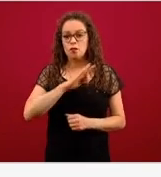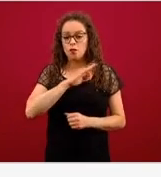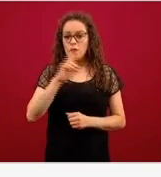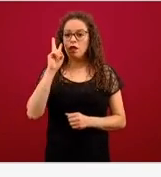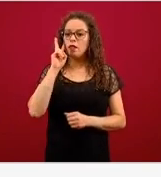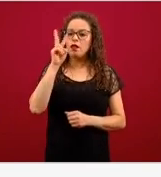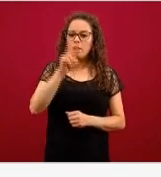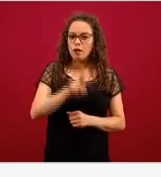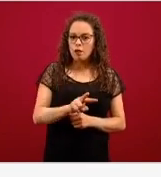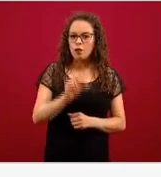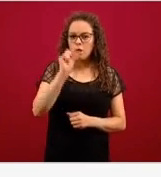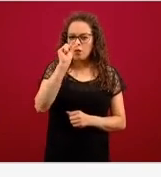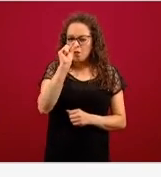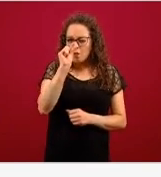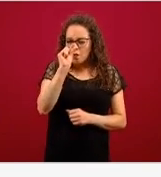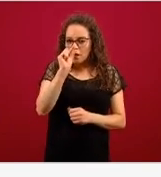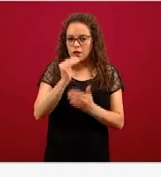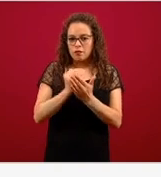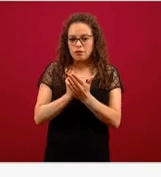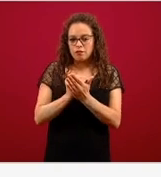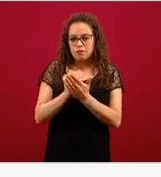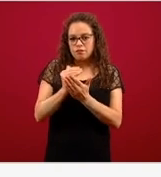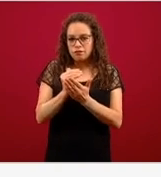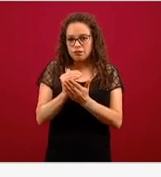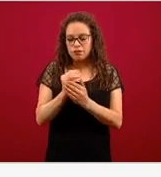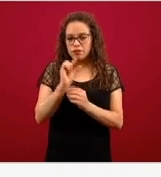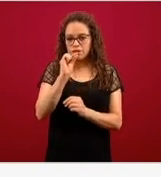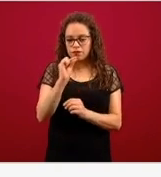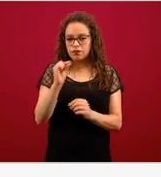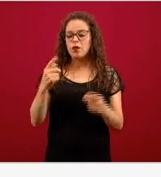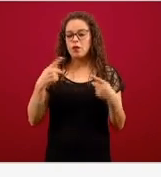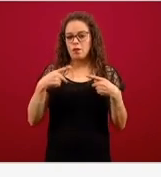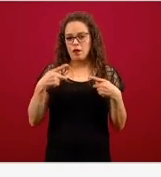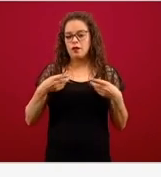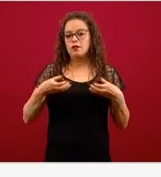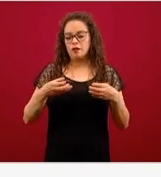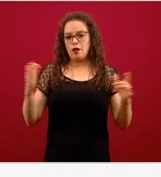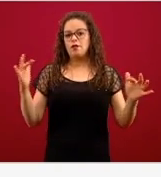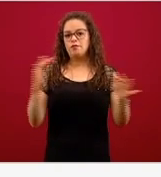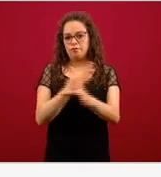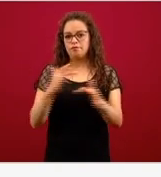overall, community mobility overall in the country.